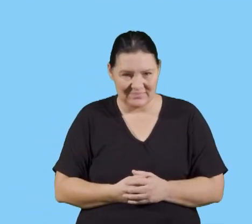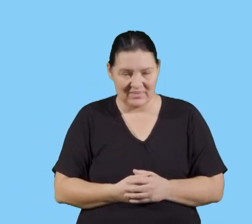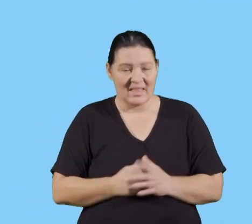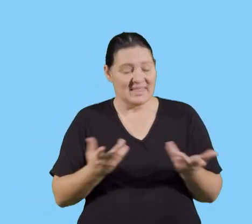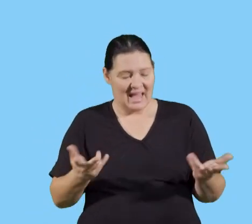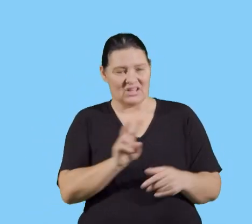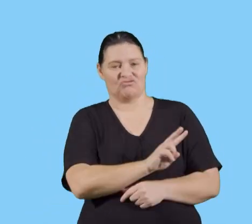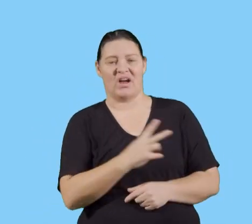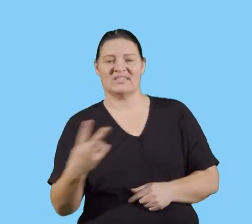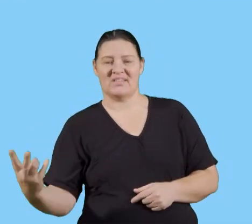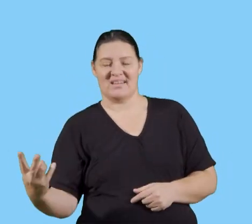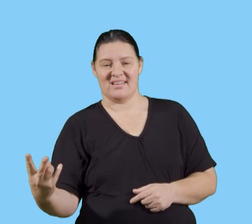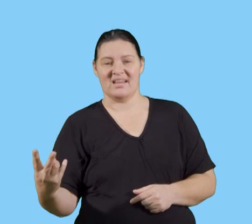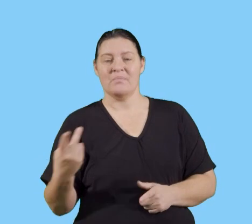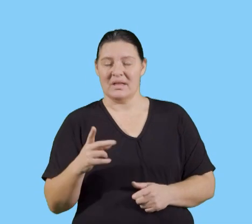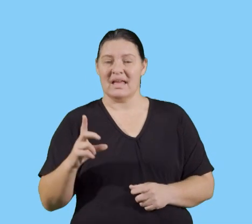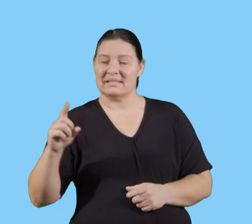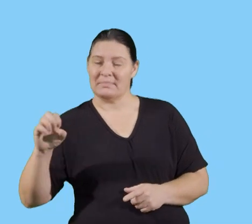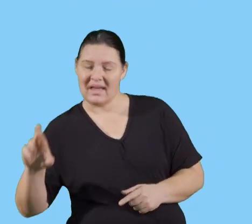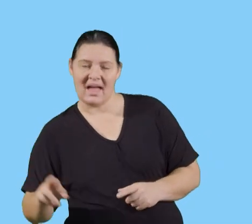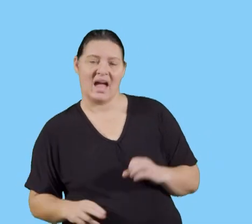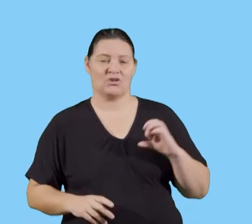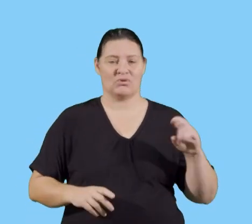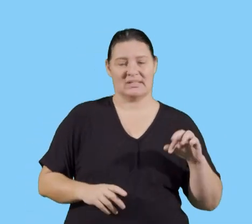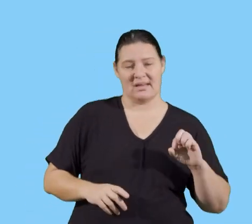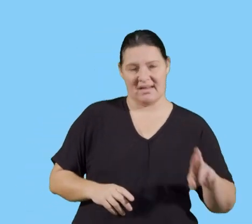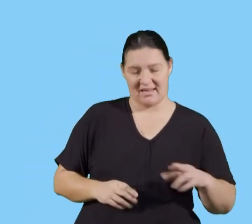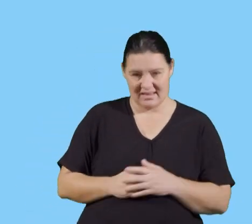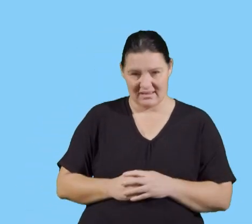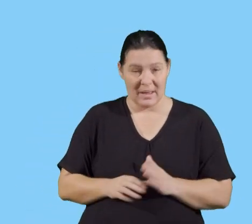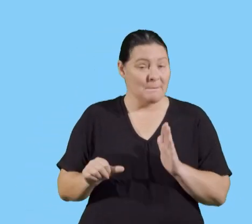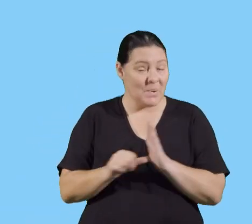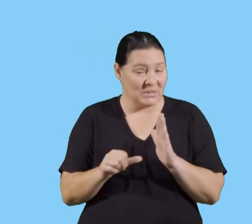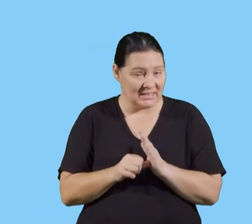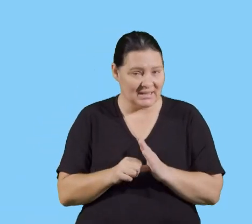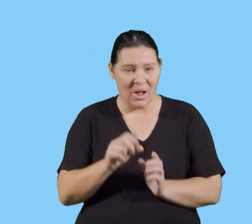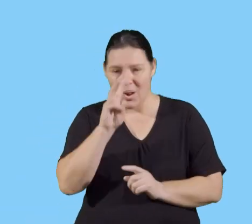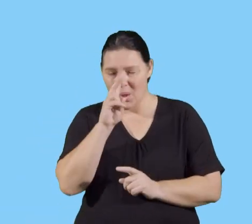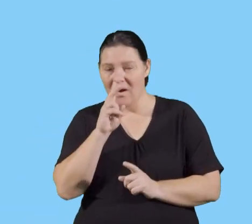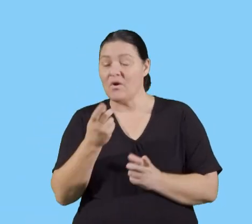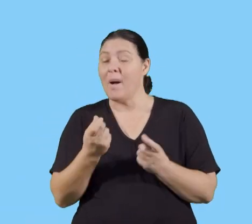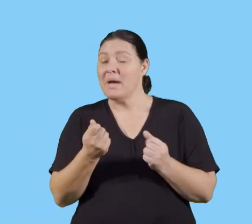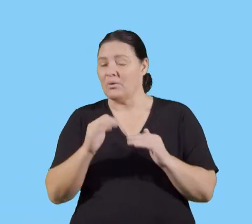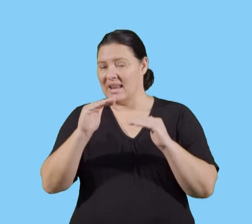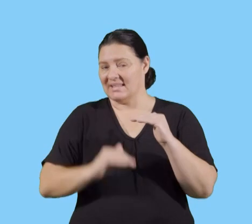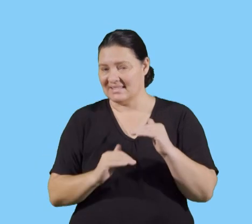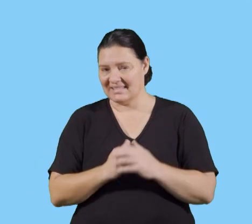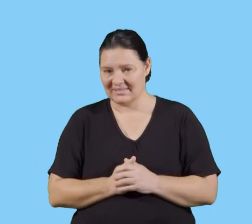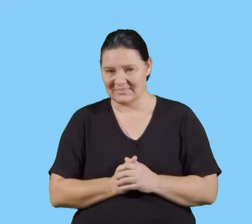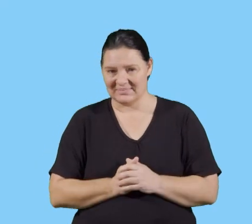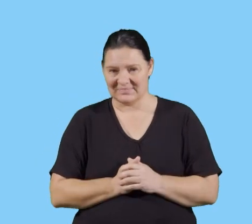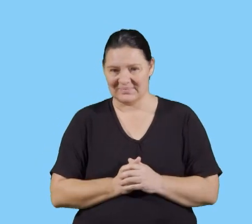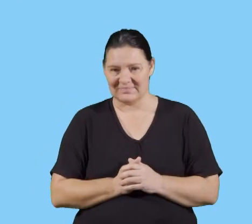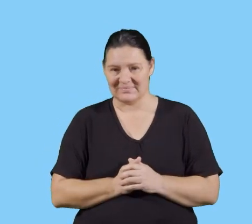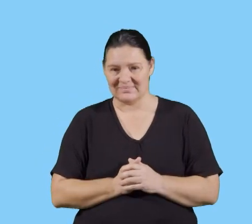between your debtors and your creditors. Remember, key, look for the lesser amount. We will now move